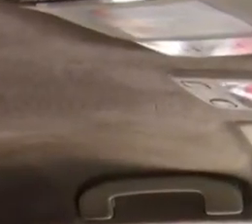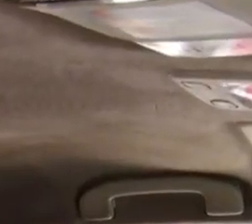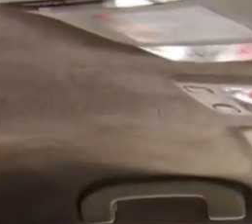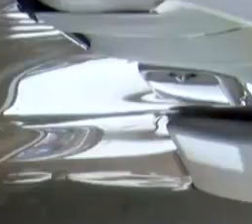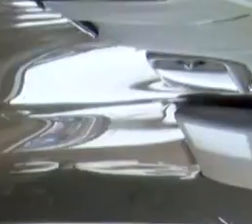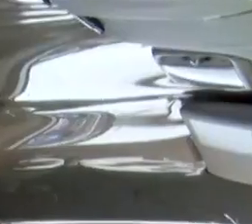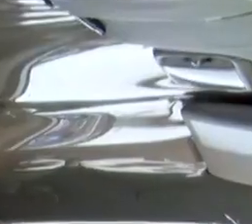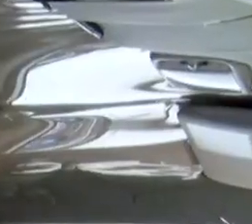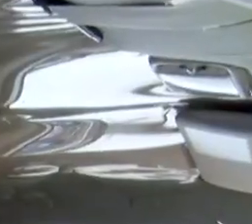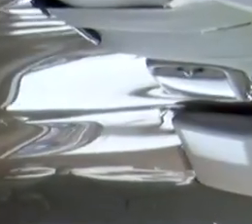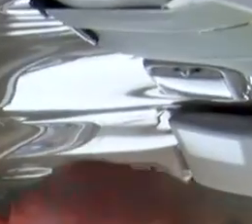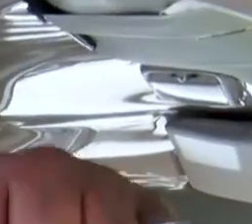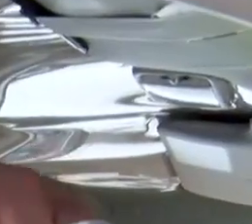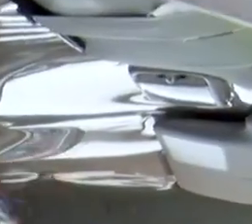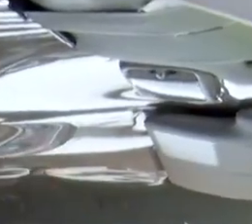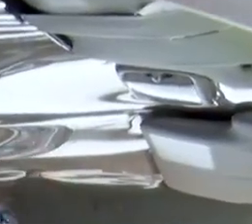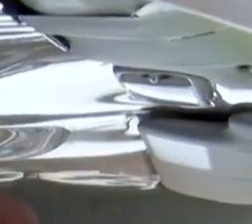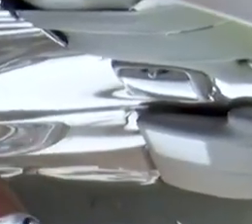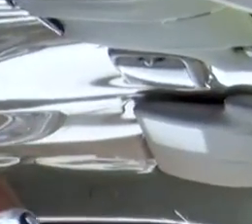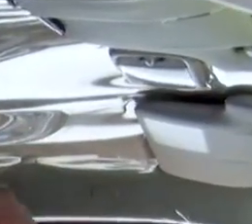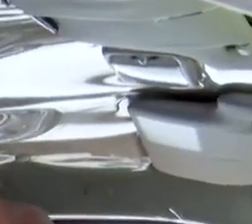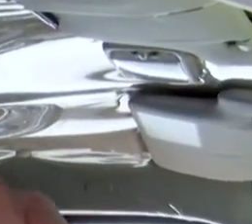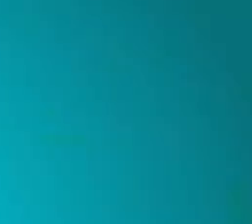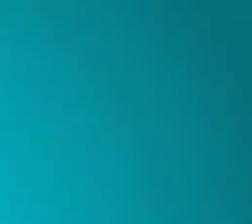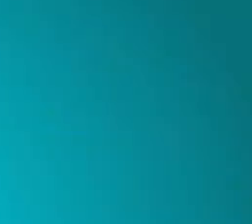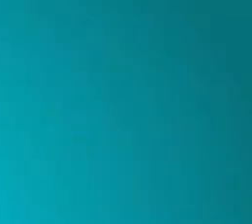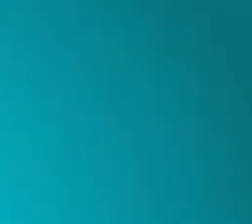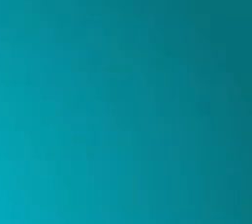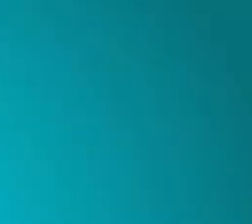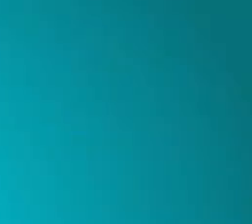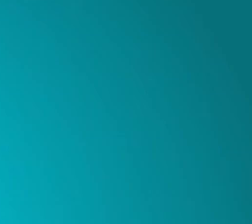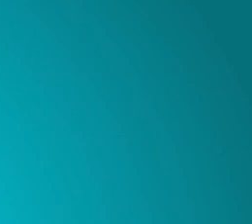voice count. Straight up, man, make your voice be heard. You understand what I mean?